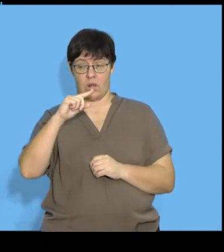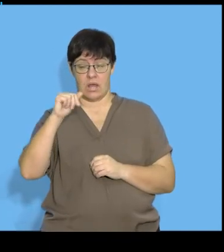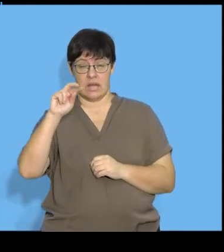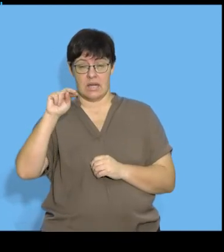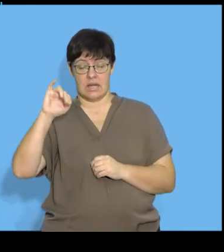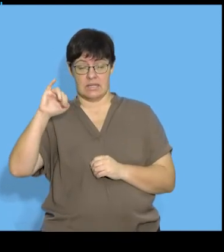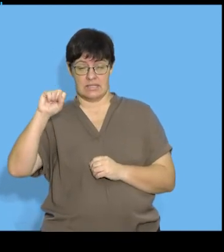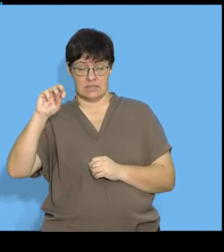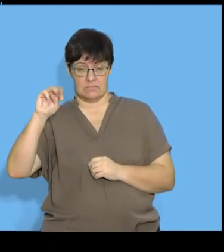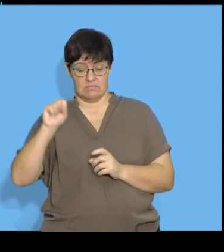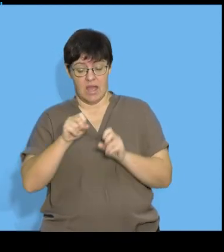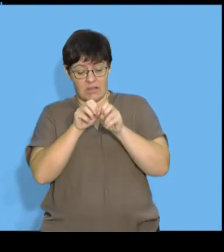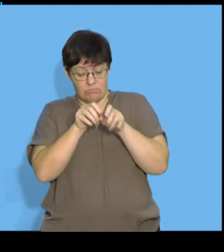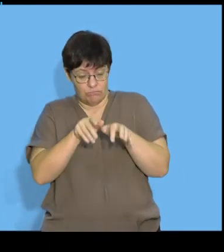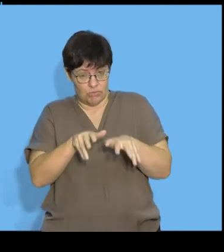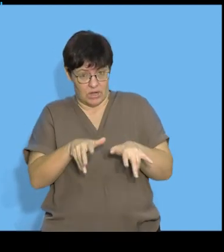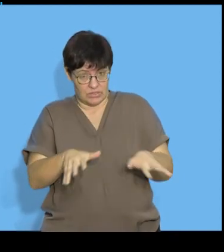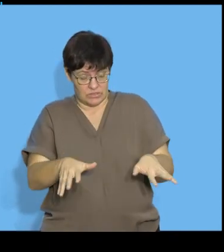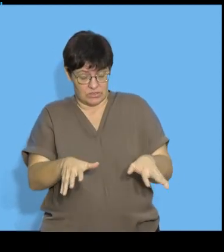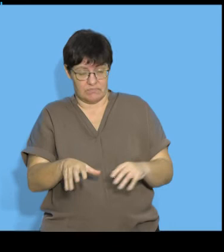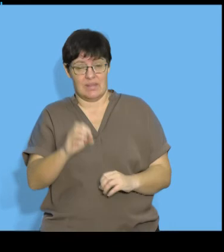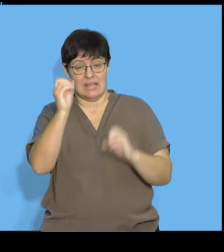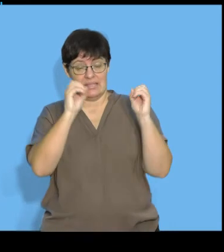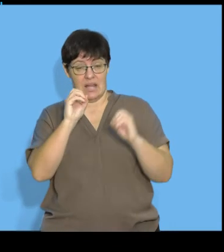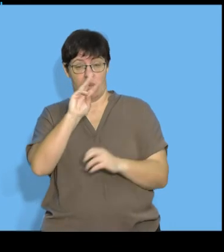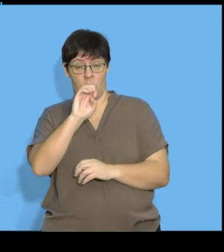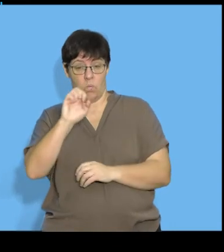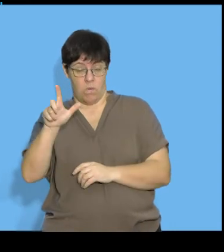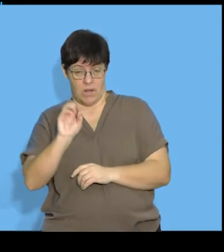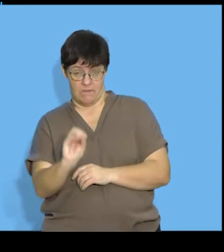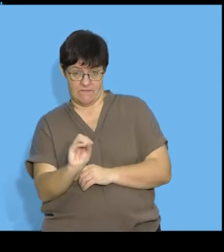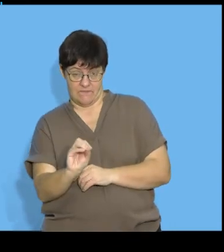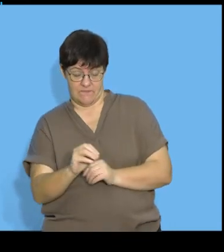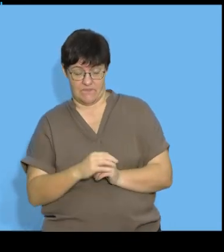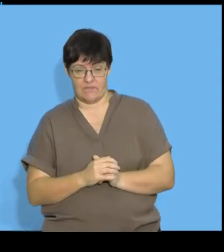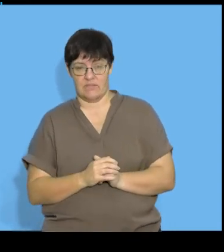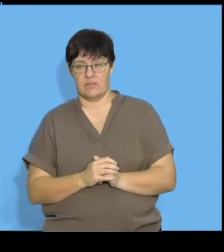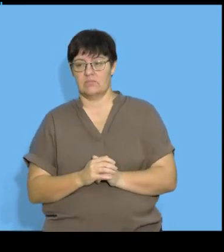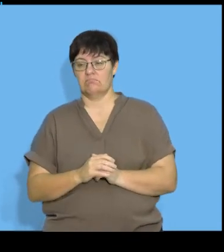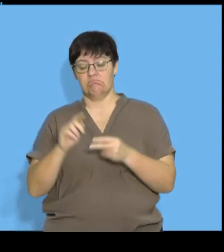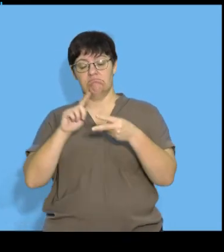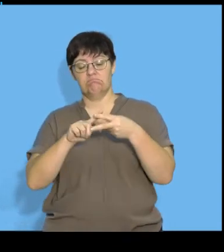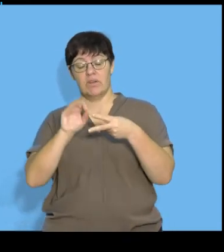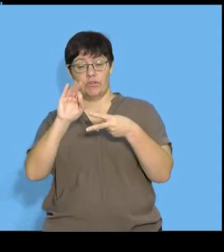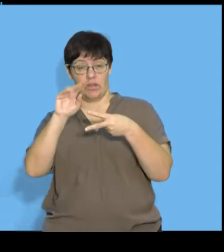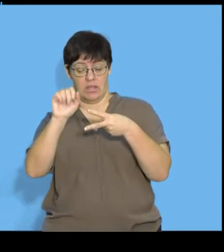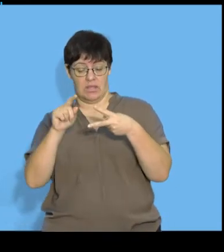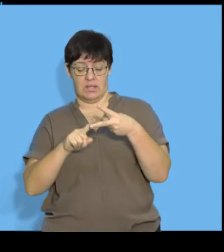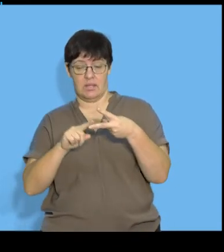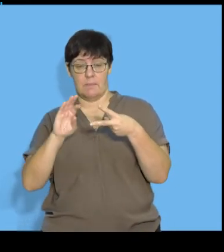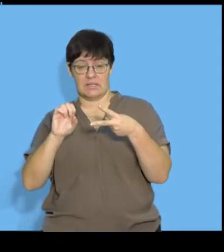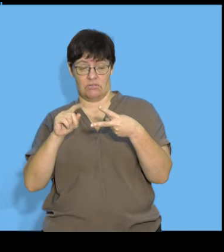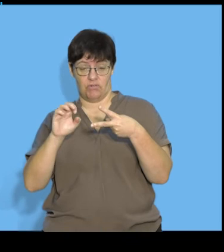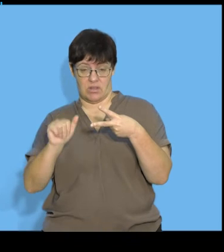filaments and it has a cell wall. Now, what are my 2 options? Fungi and bacteria. Now, if I